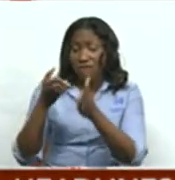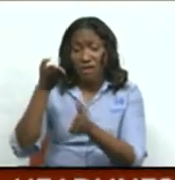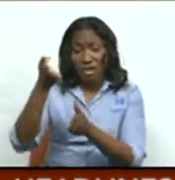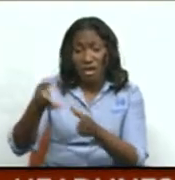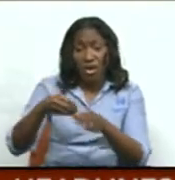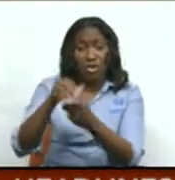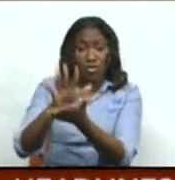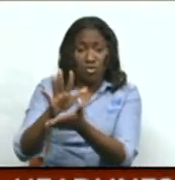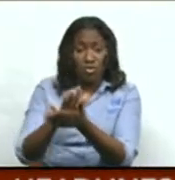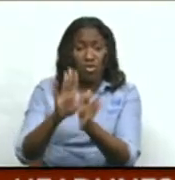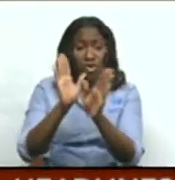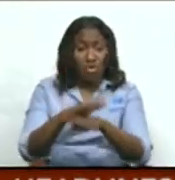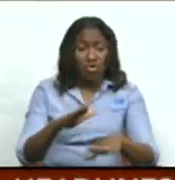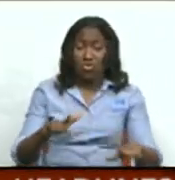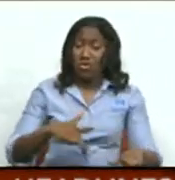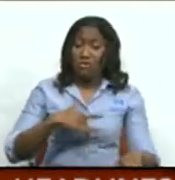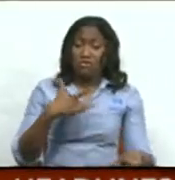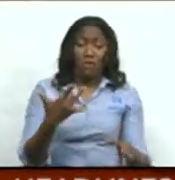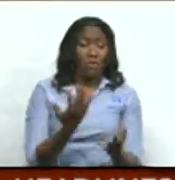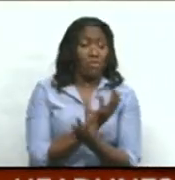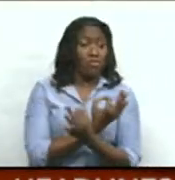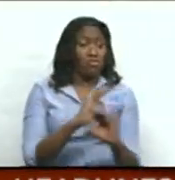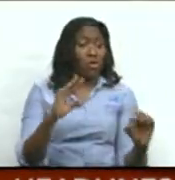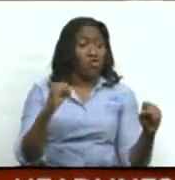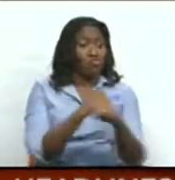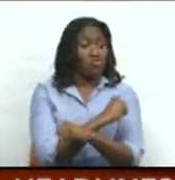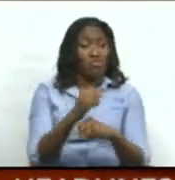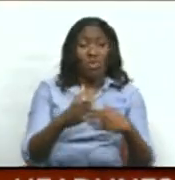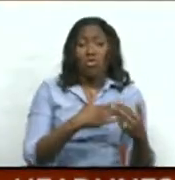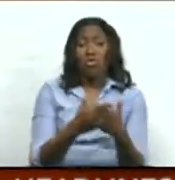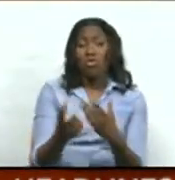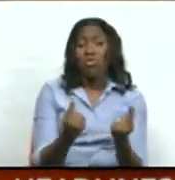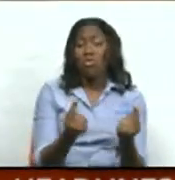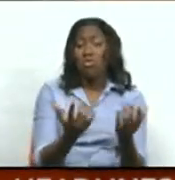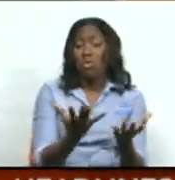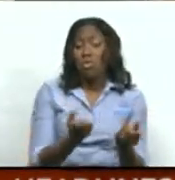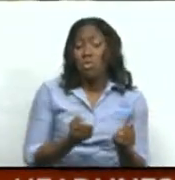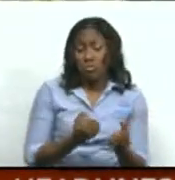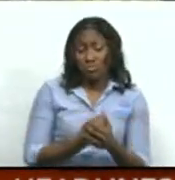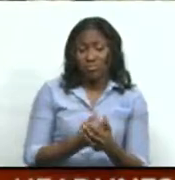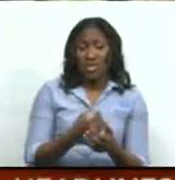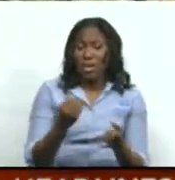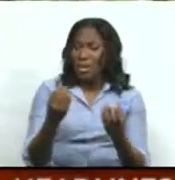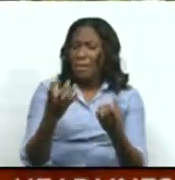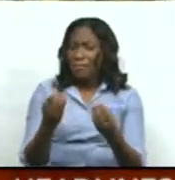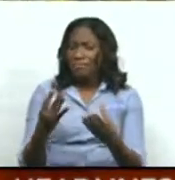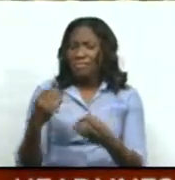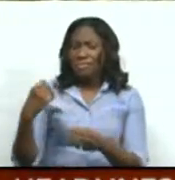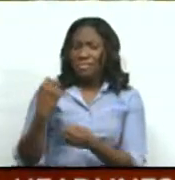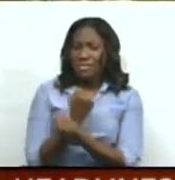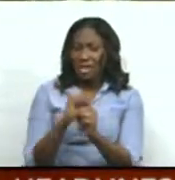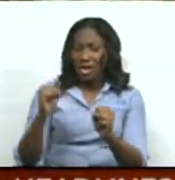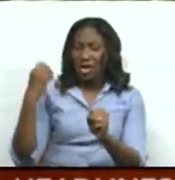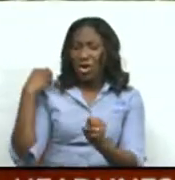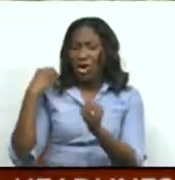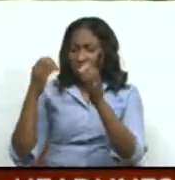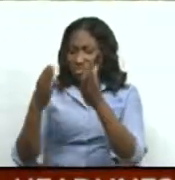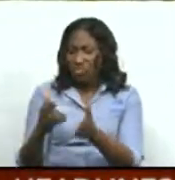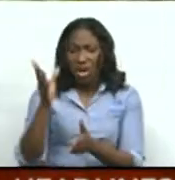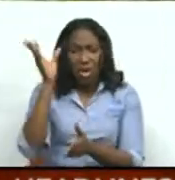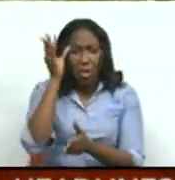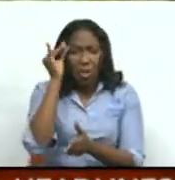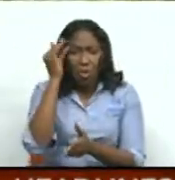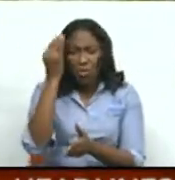want. But despite their importance, at least 30 of them are questioning why their contracts were not renewed by the Education